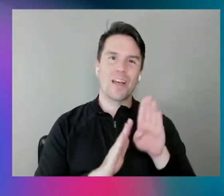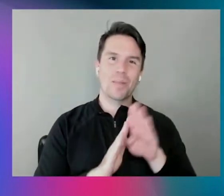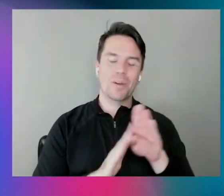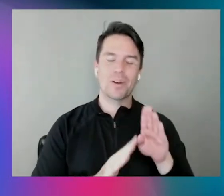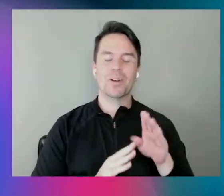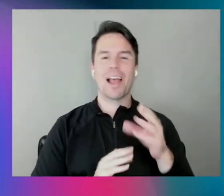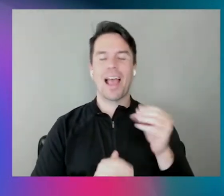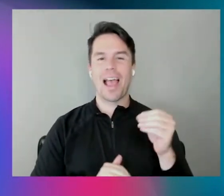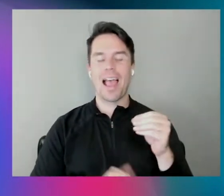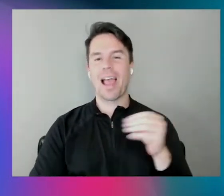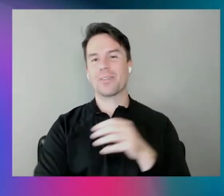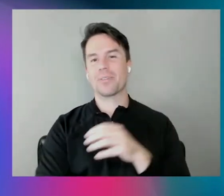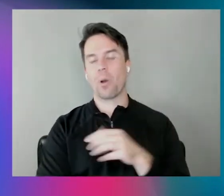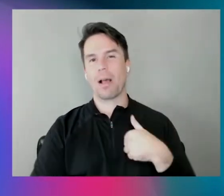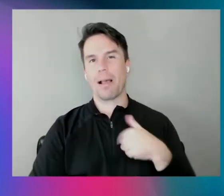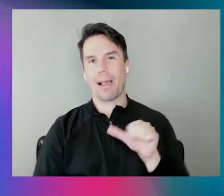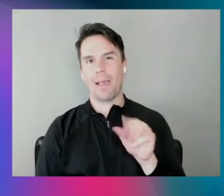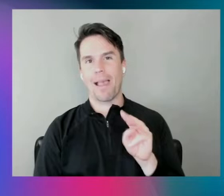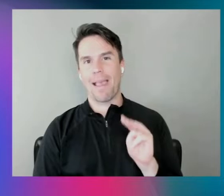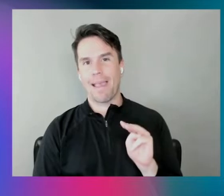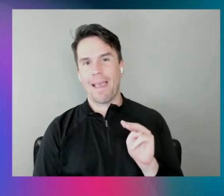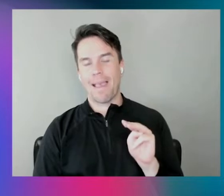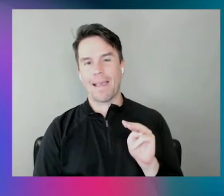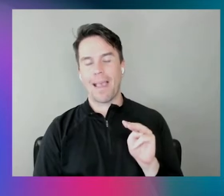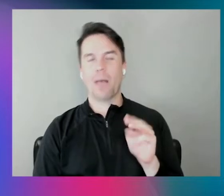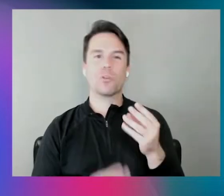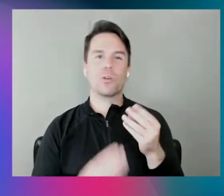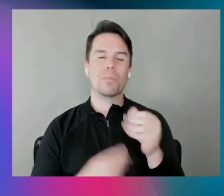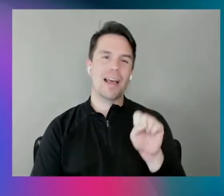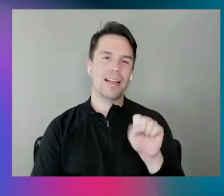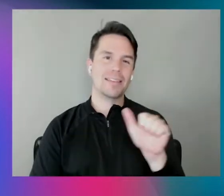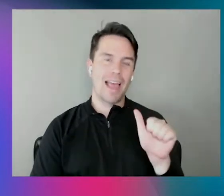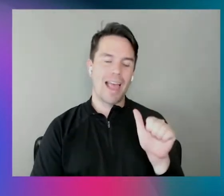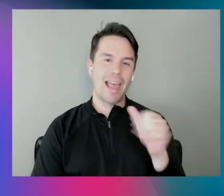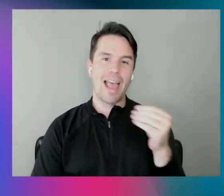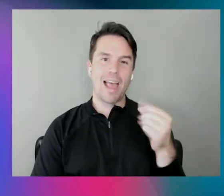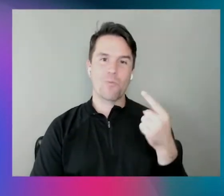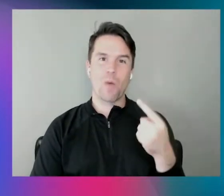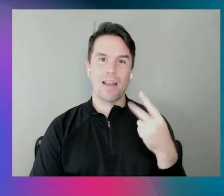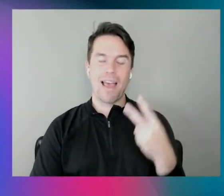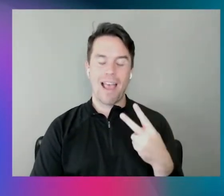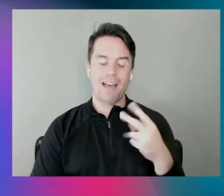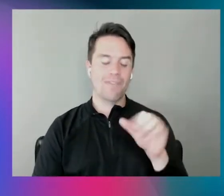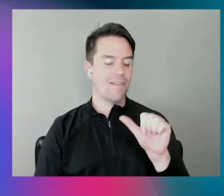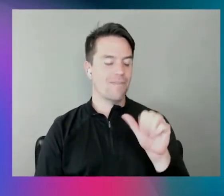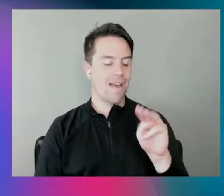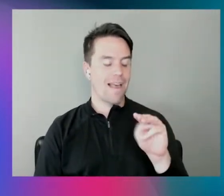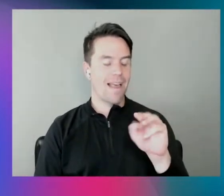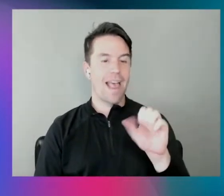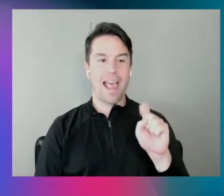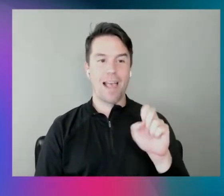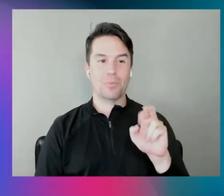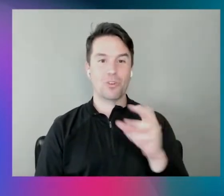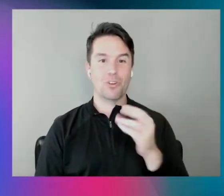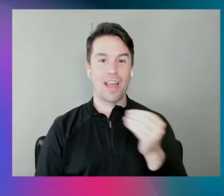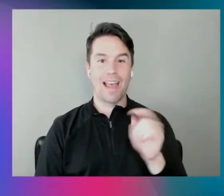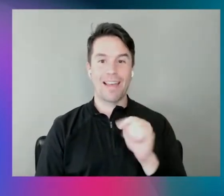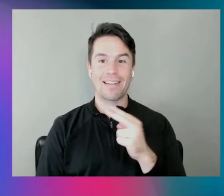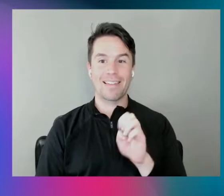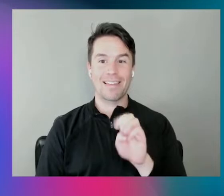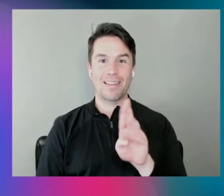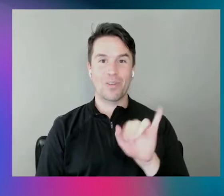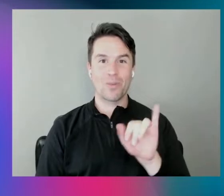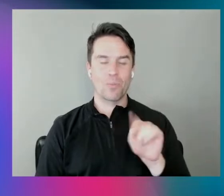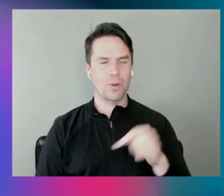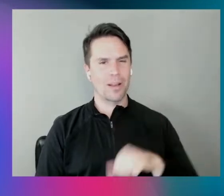are? I'm A.M. Grabelny. I'm a solutions architect and one half of Amster and the Brit. Indeed you are. So proud of that title, too, by the way,